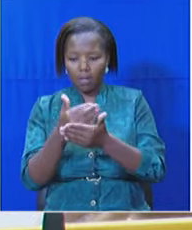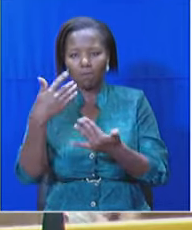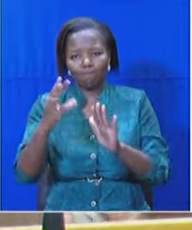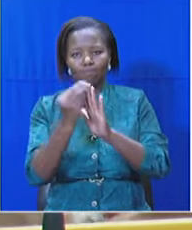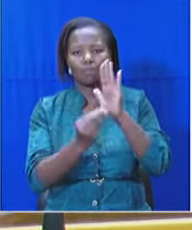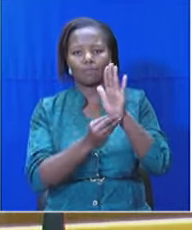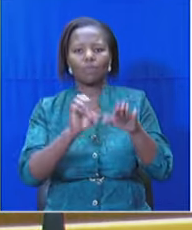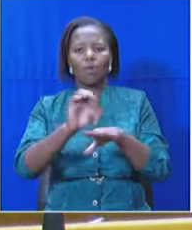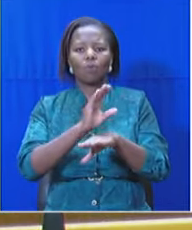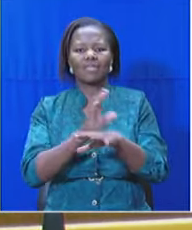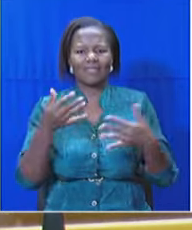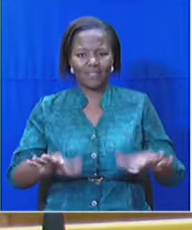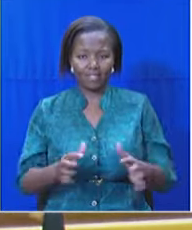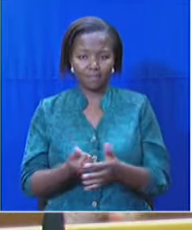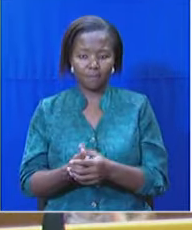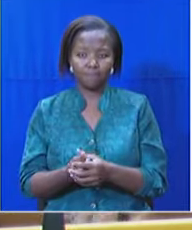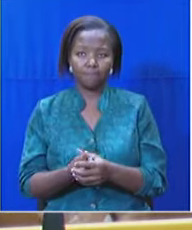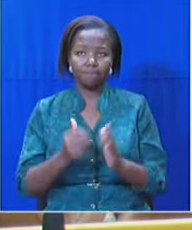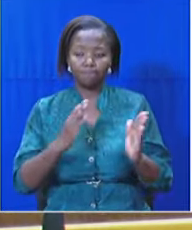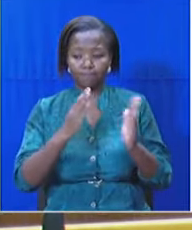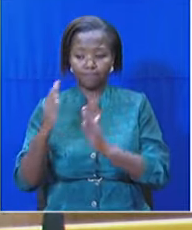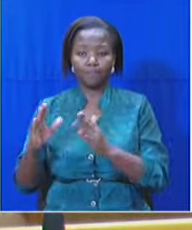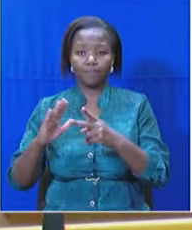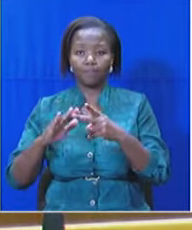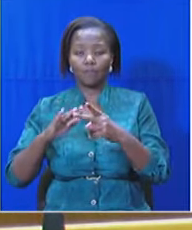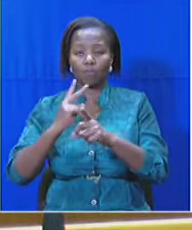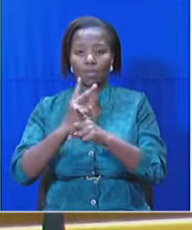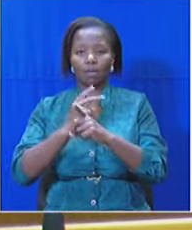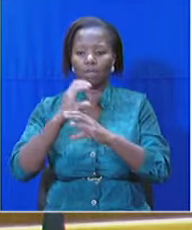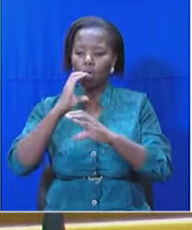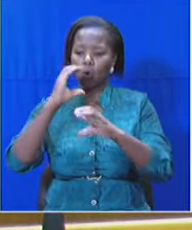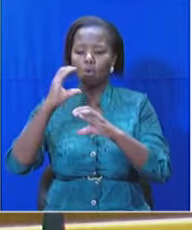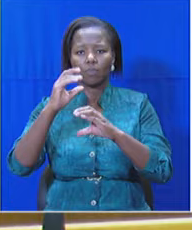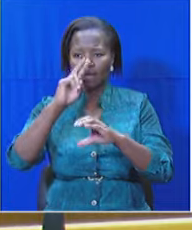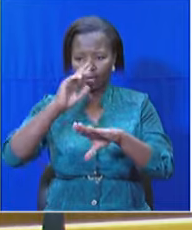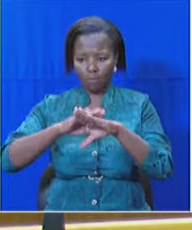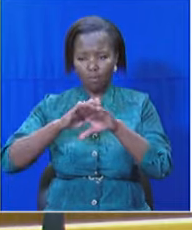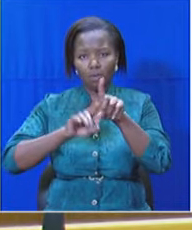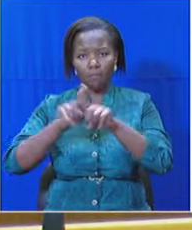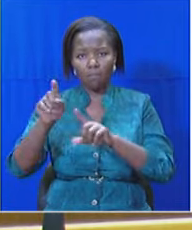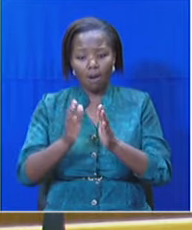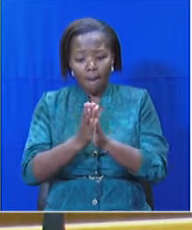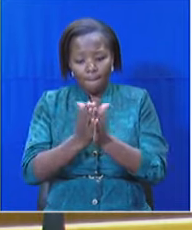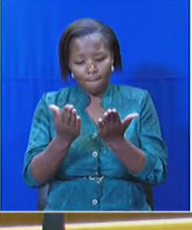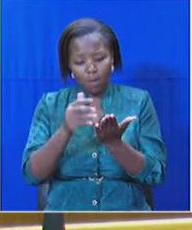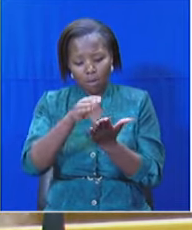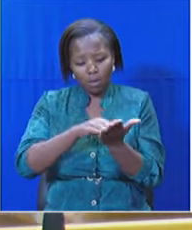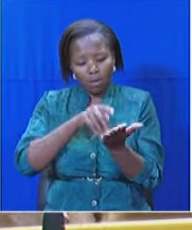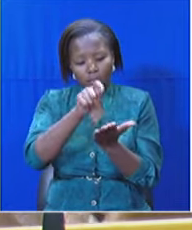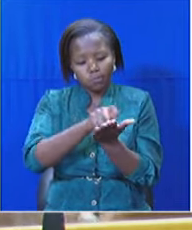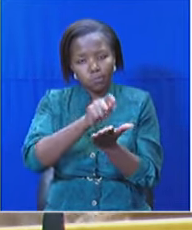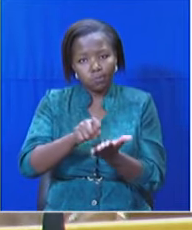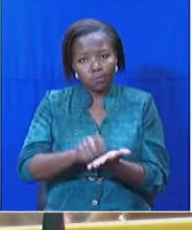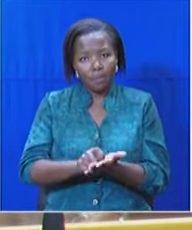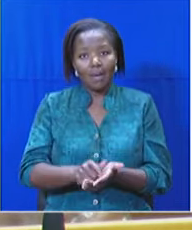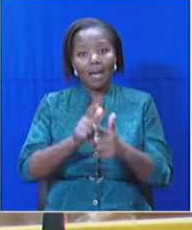captured. Furthermore, to improve communication, manuals were developed in all languages on how to lodge a claim.